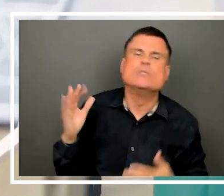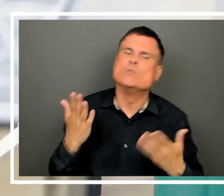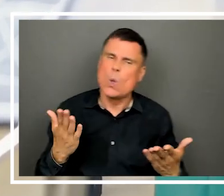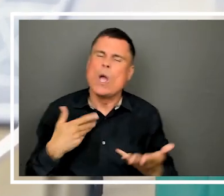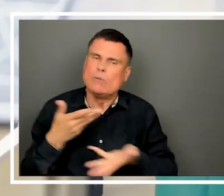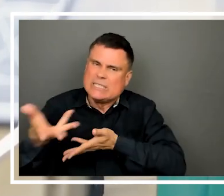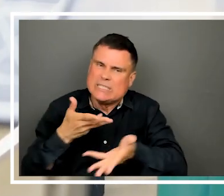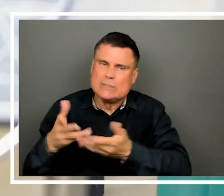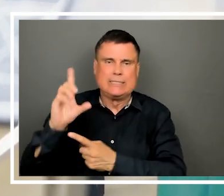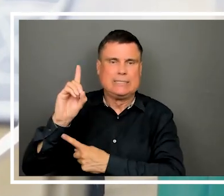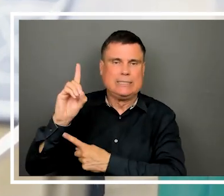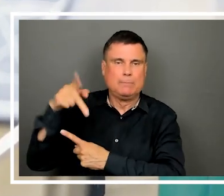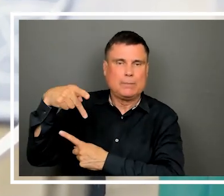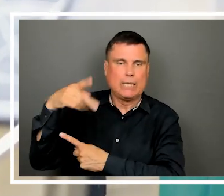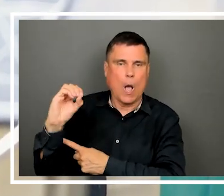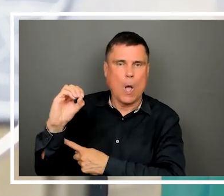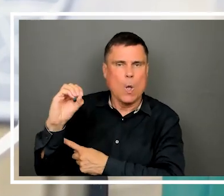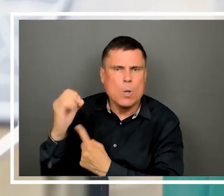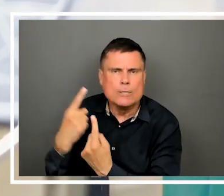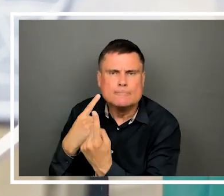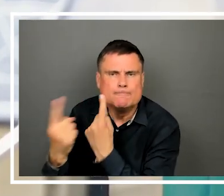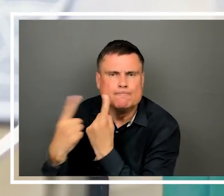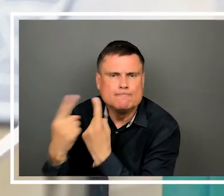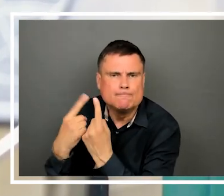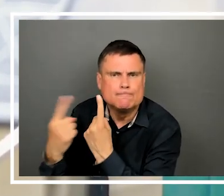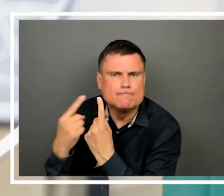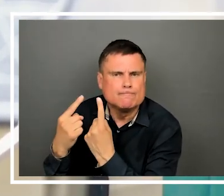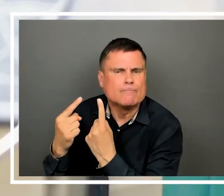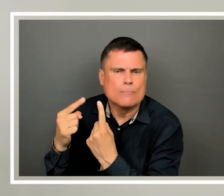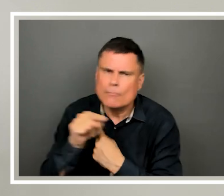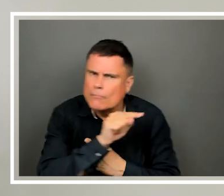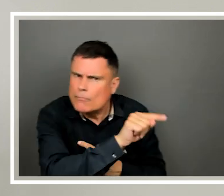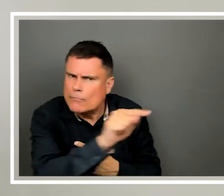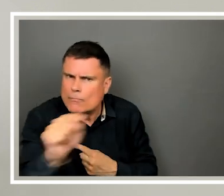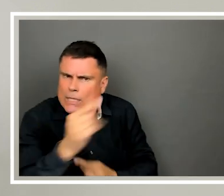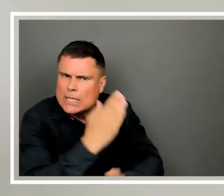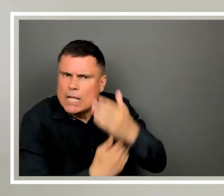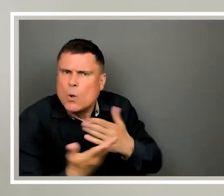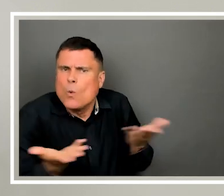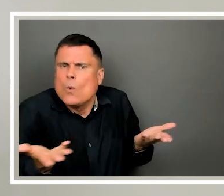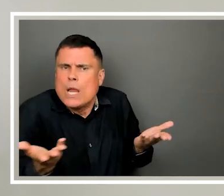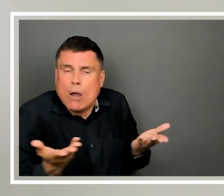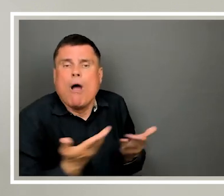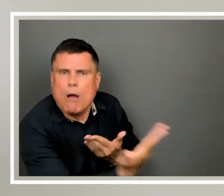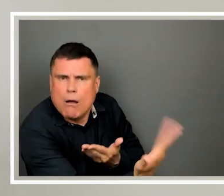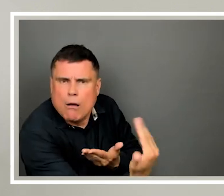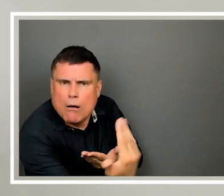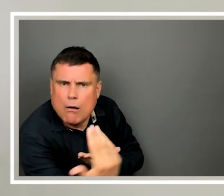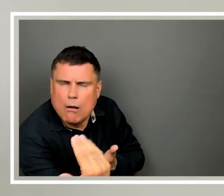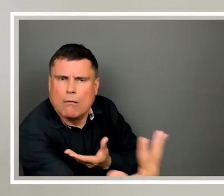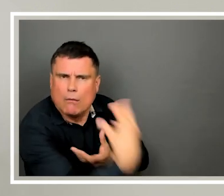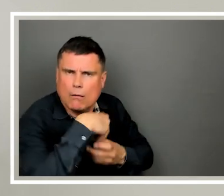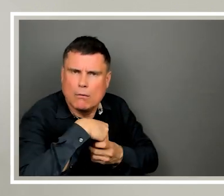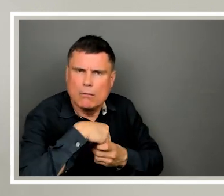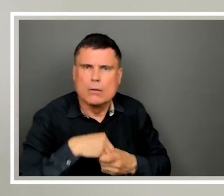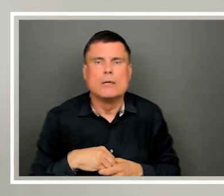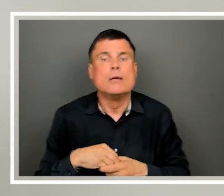the DPOs to make sure that the DPOs know where the people are. You may be wondering what you can do